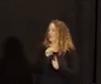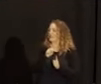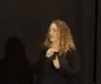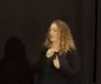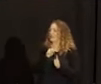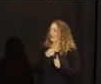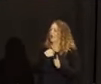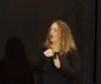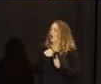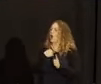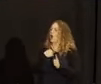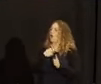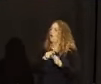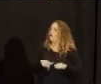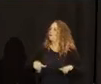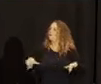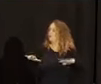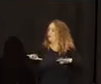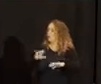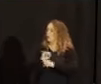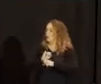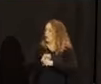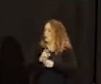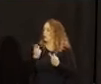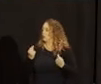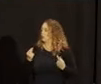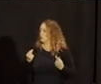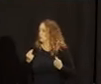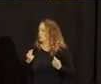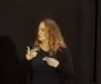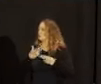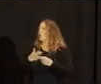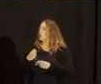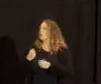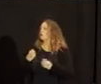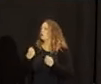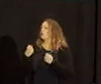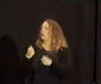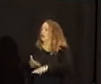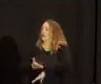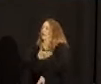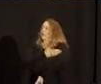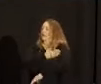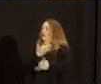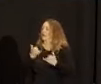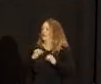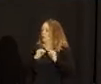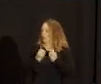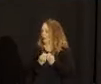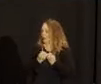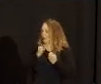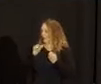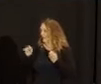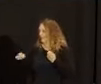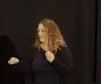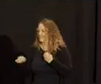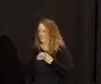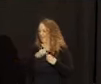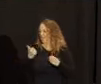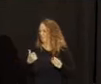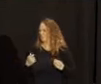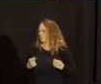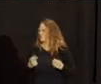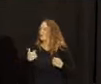field building work, which is both strengthening existing organizations like Maria's and others, but also